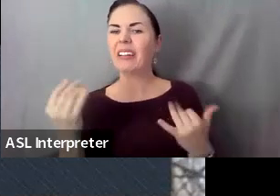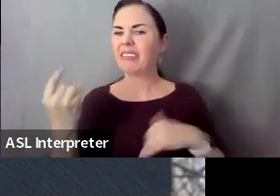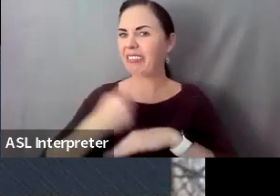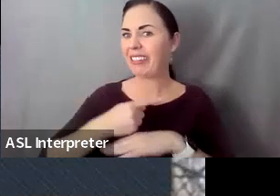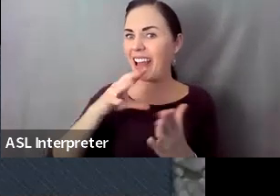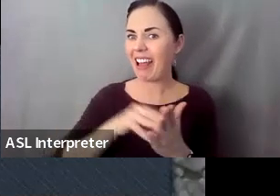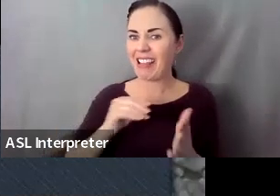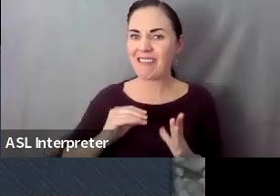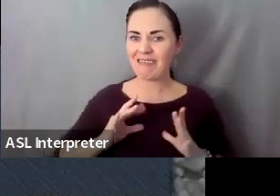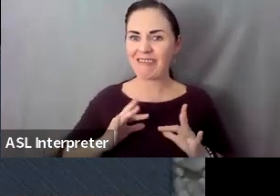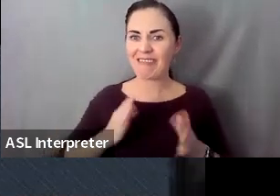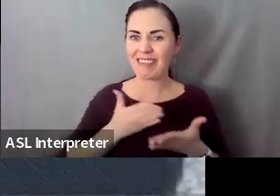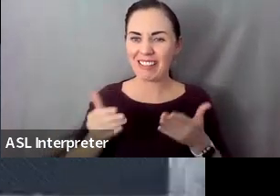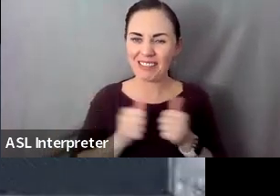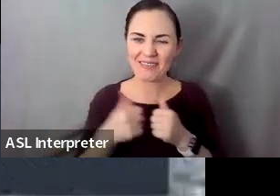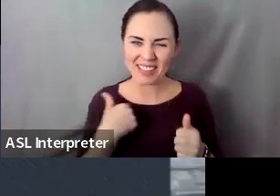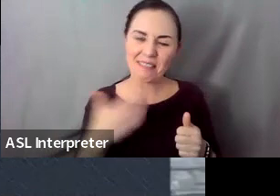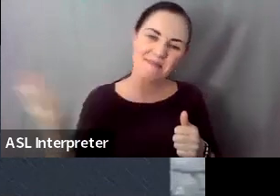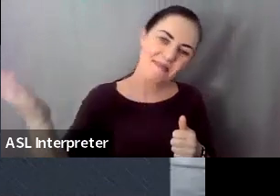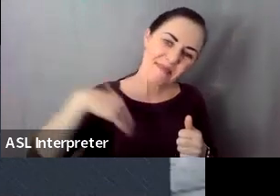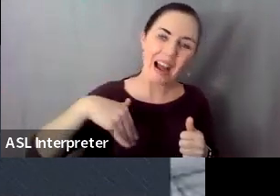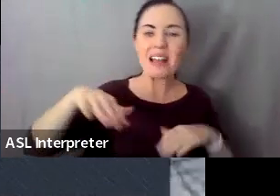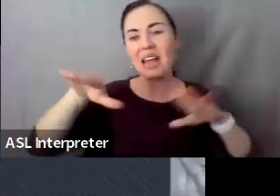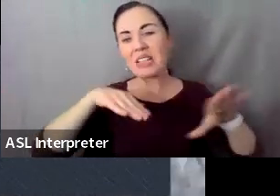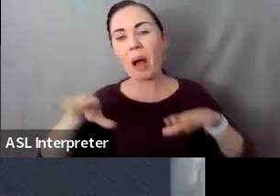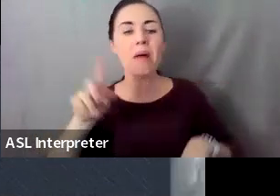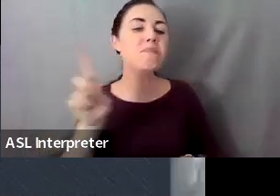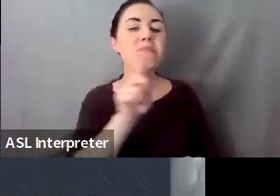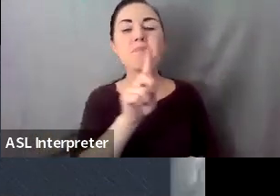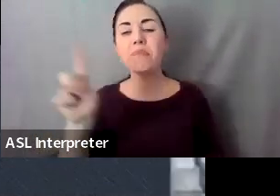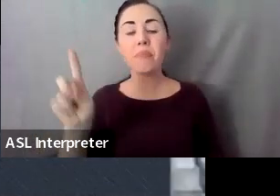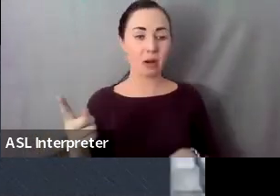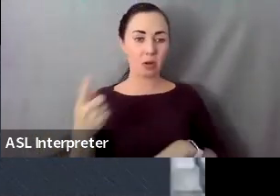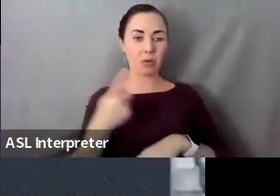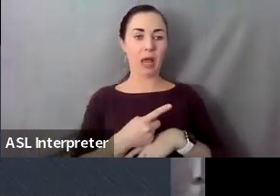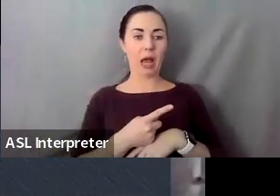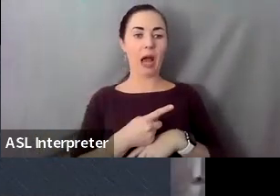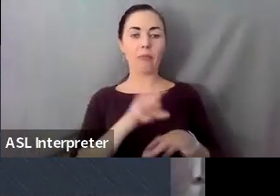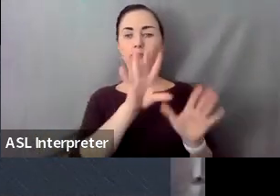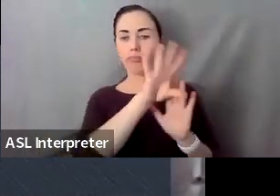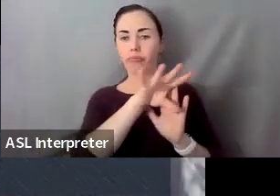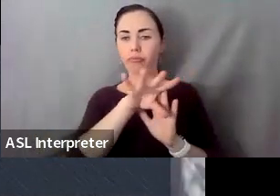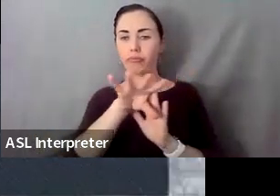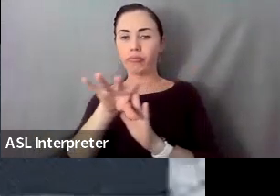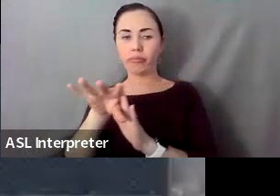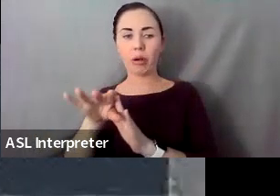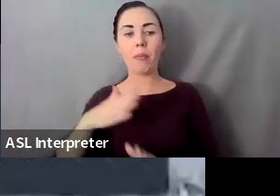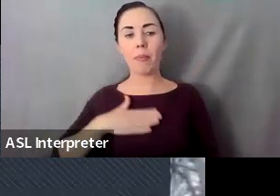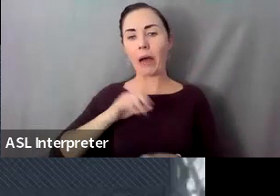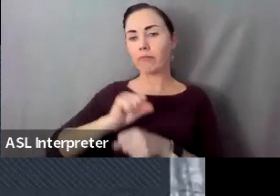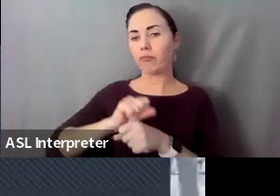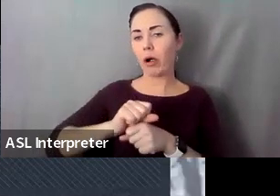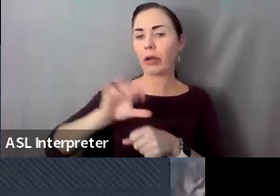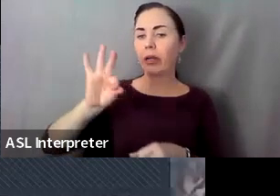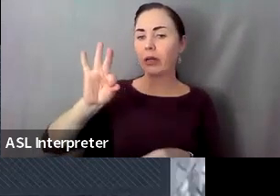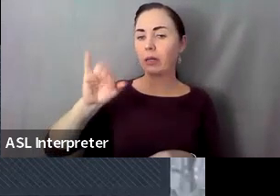So come on, let's go for a walk. Today I'm recording this from one of my field sites, and I wanted to start out here in the woods to show you some of the places that I find